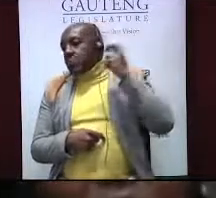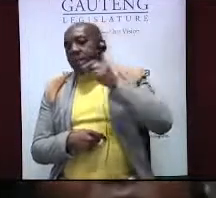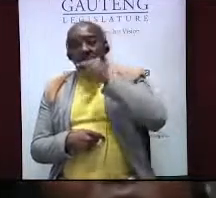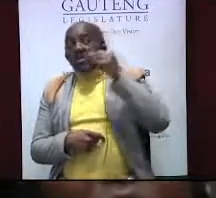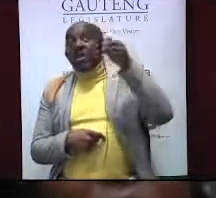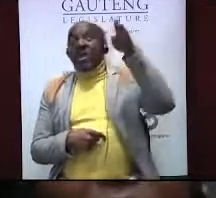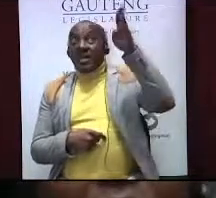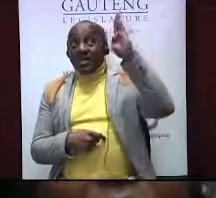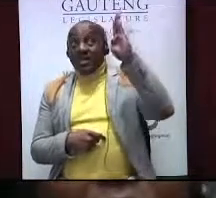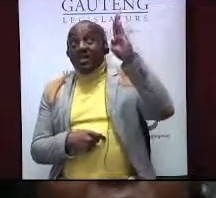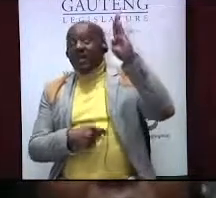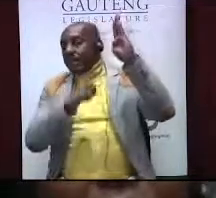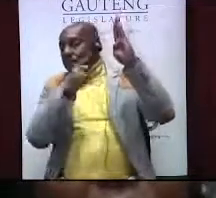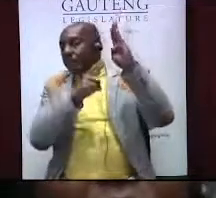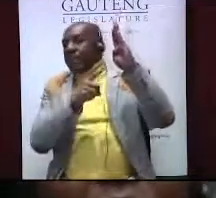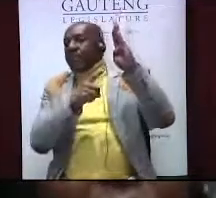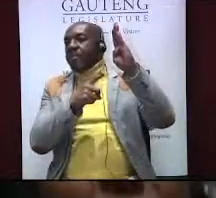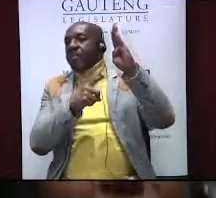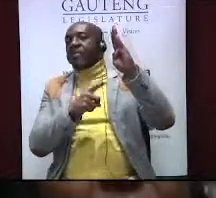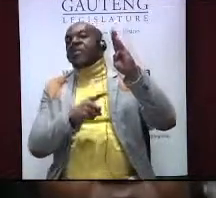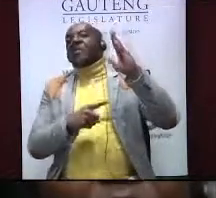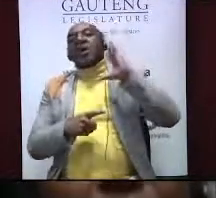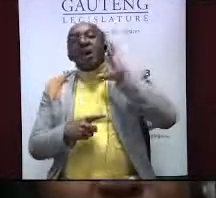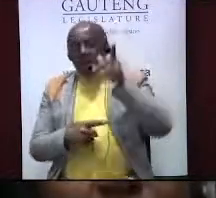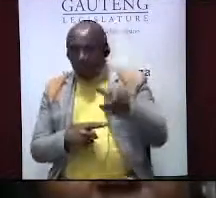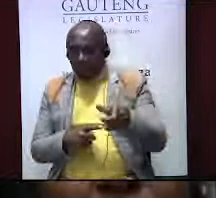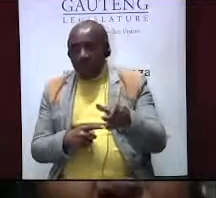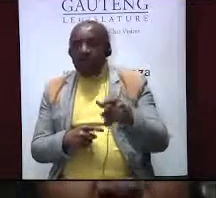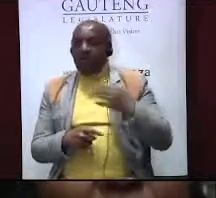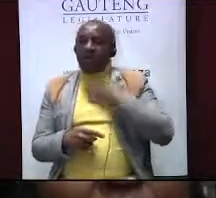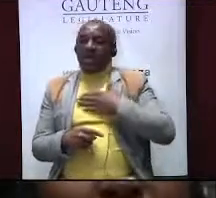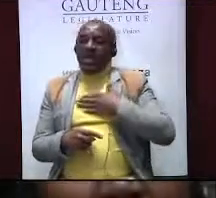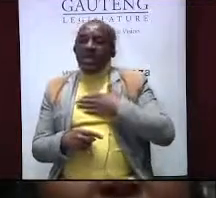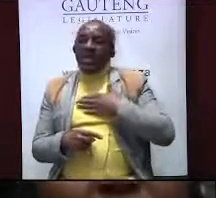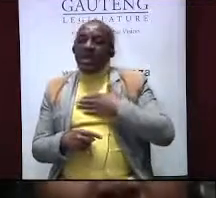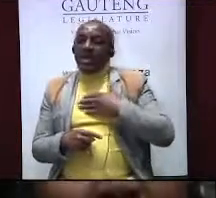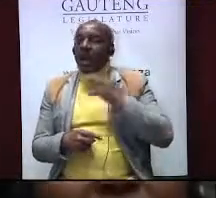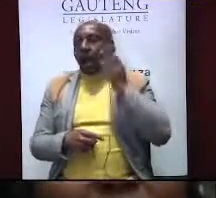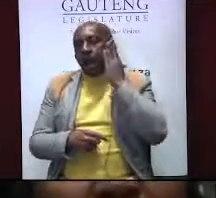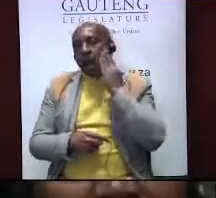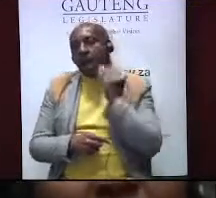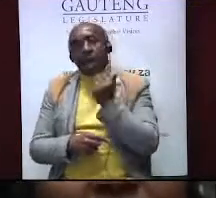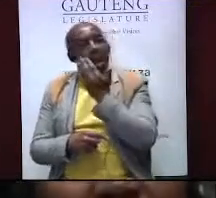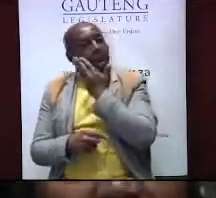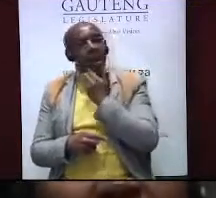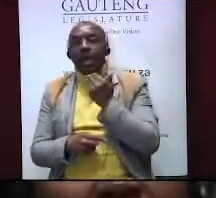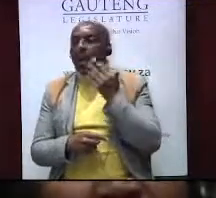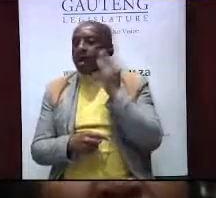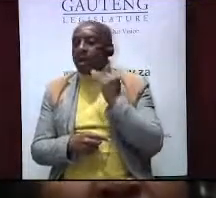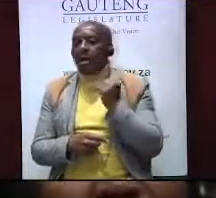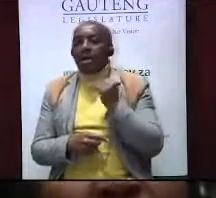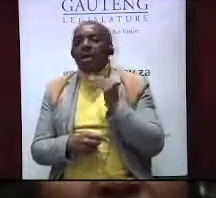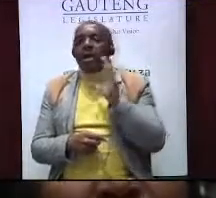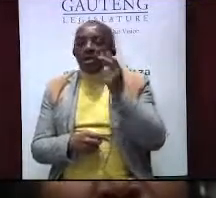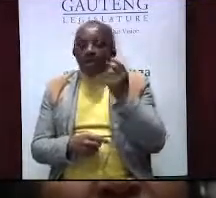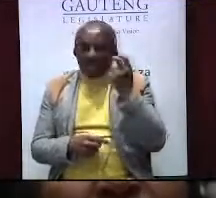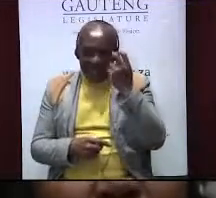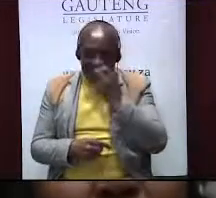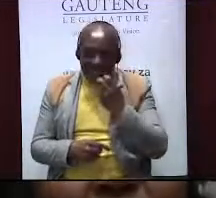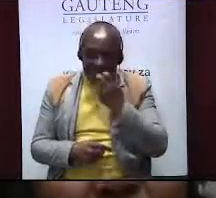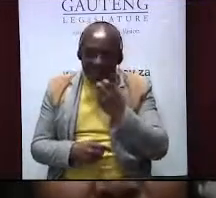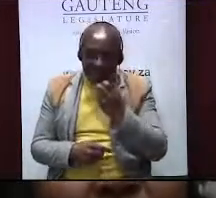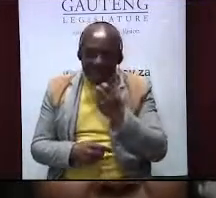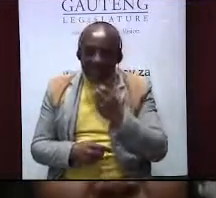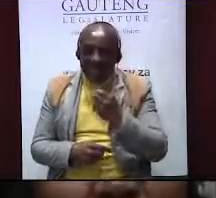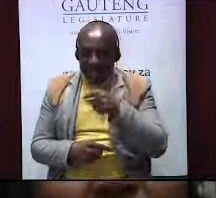wena, shall humble themselves and pray and seek my face. Le prayer that akhuluma ngayo apostle